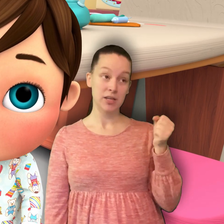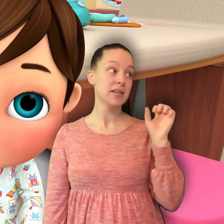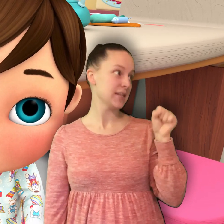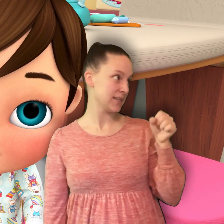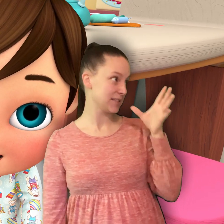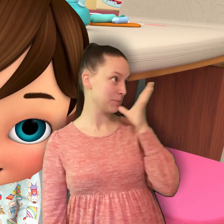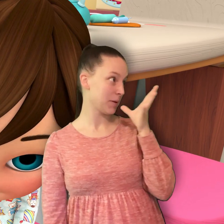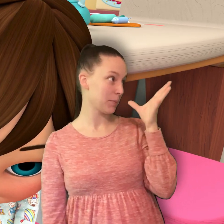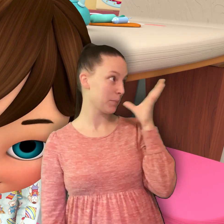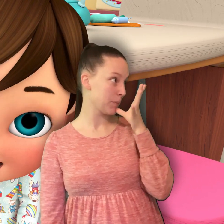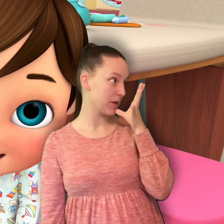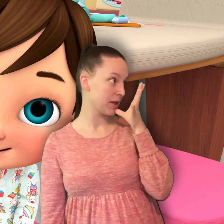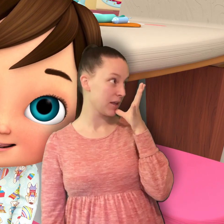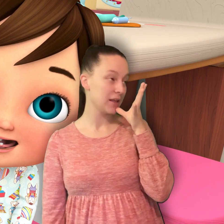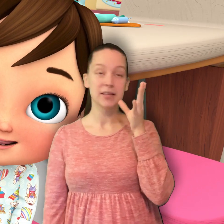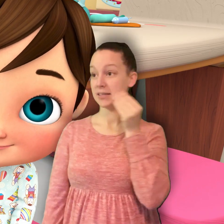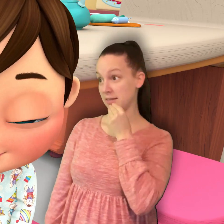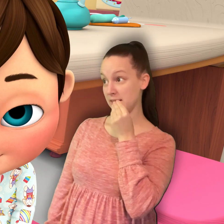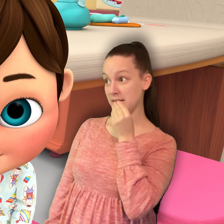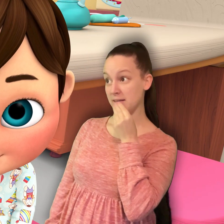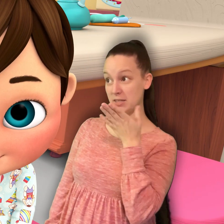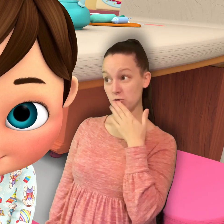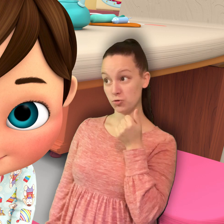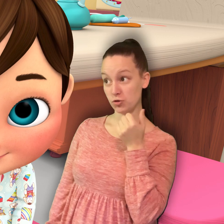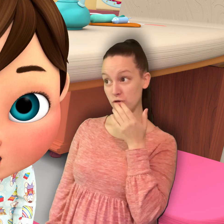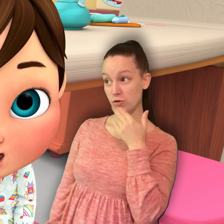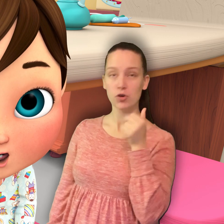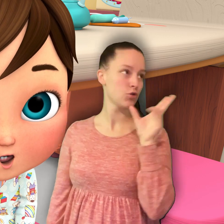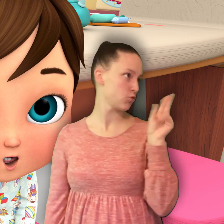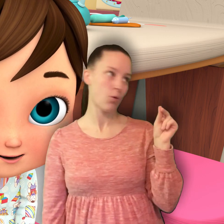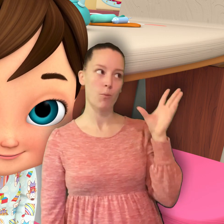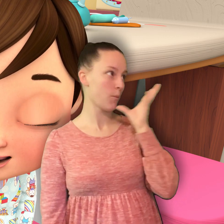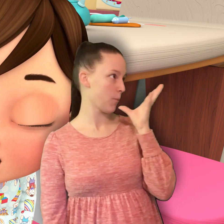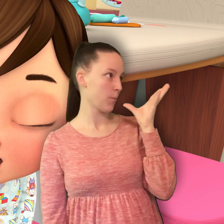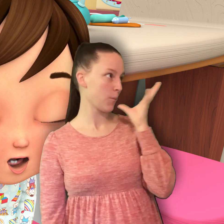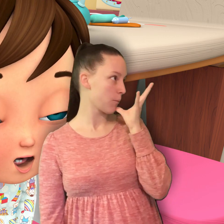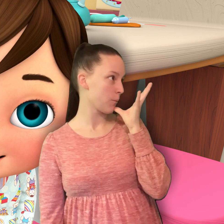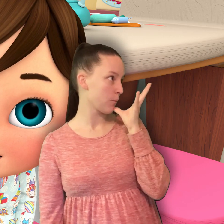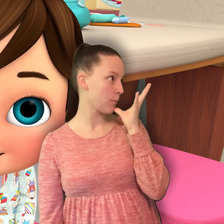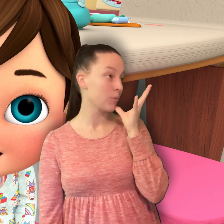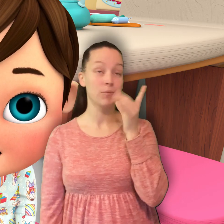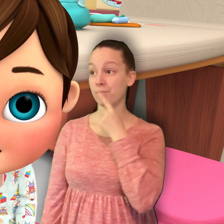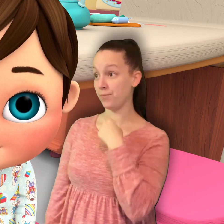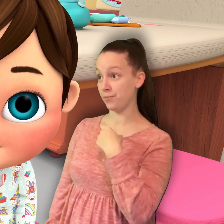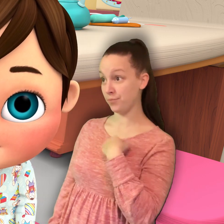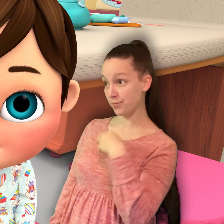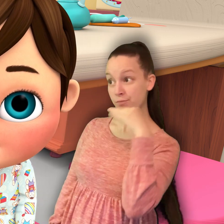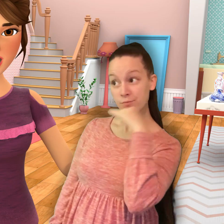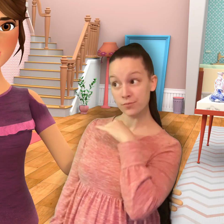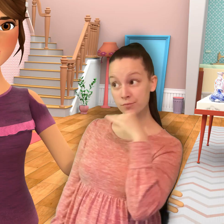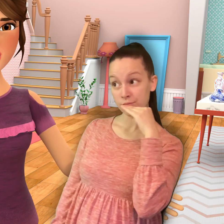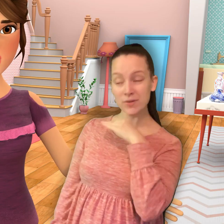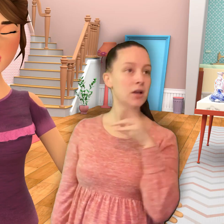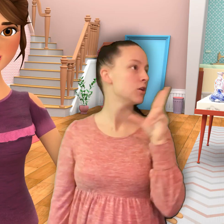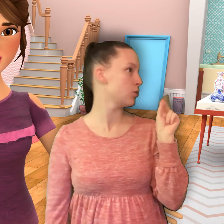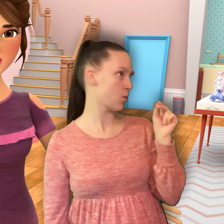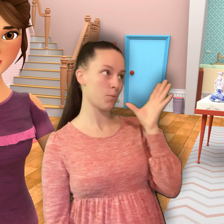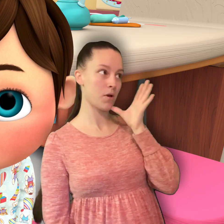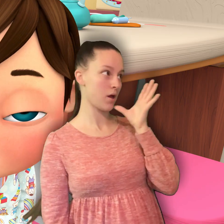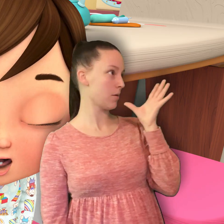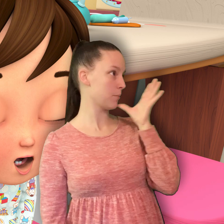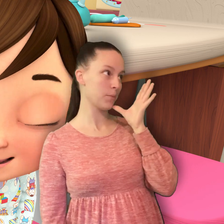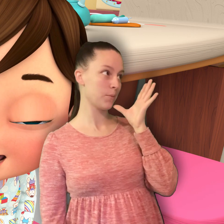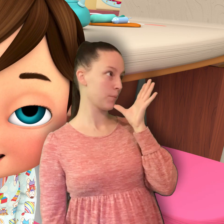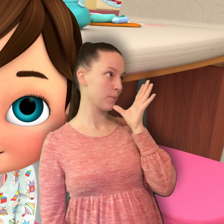Johny Johny yes Mama eating sugar no Mama telling